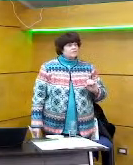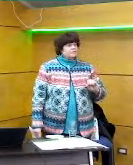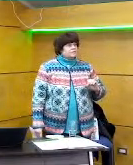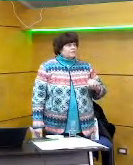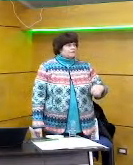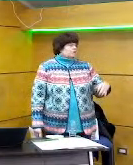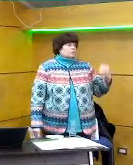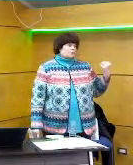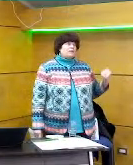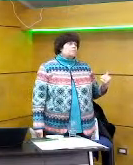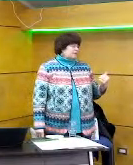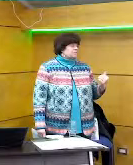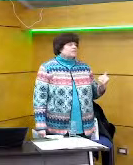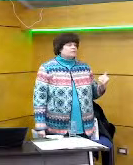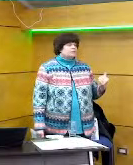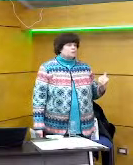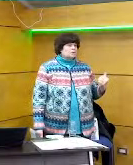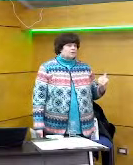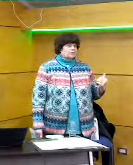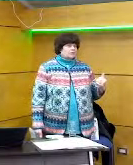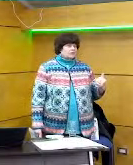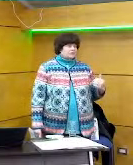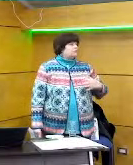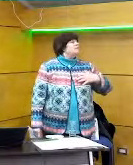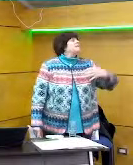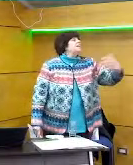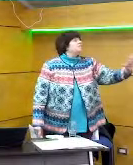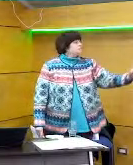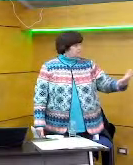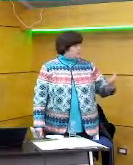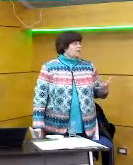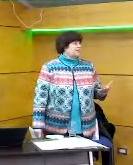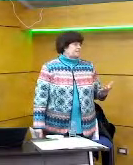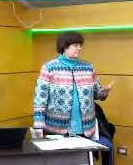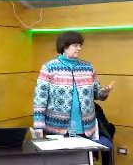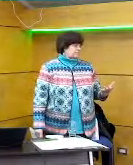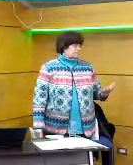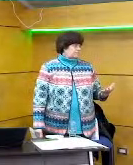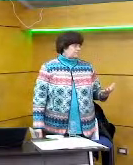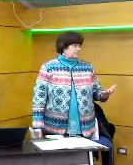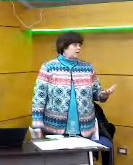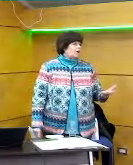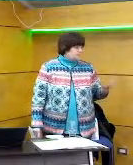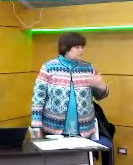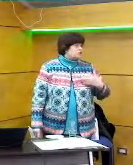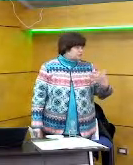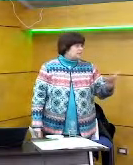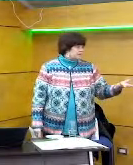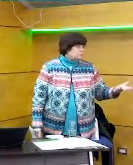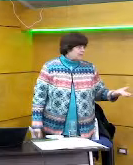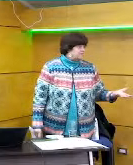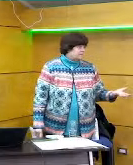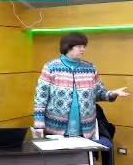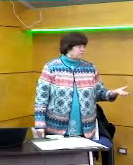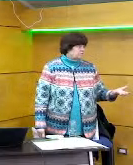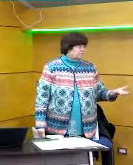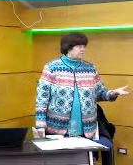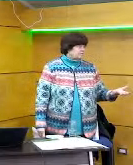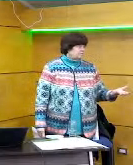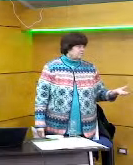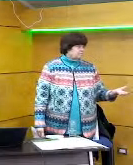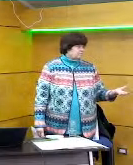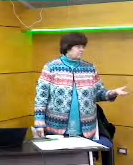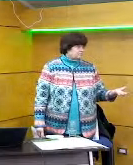isn't just reading by yourself in the corner. You're engaging the audience. The audience should get the message.